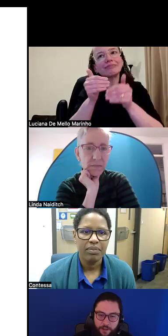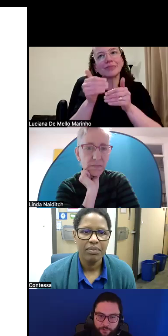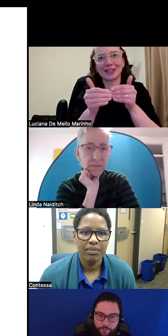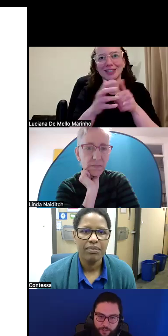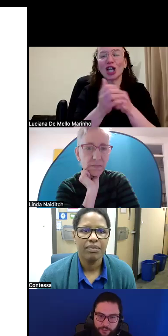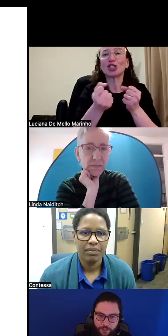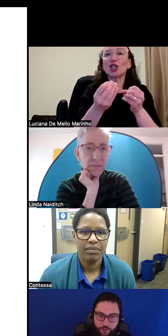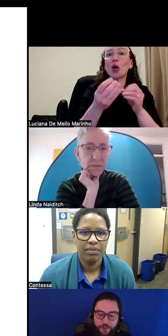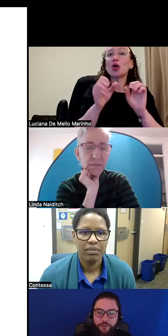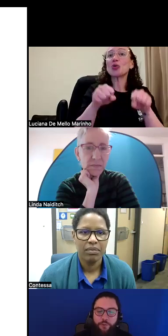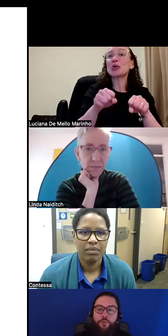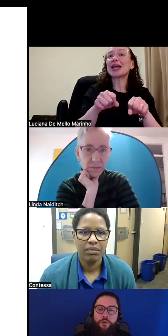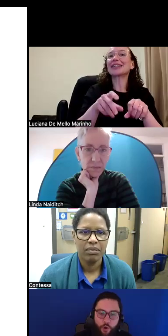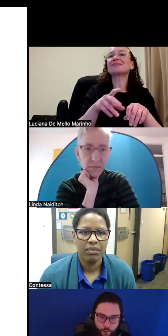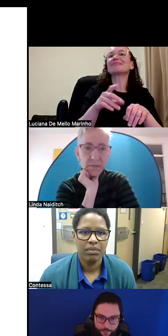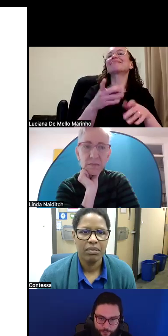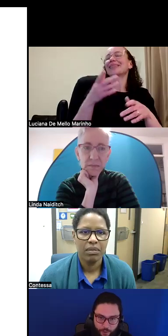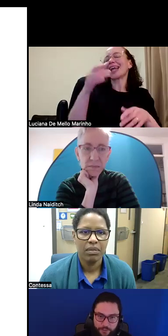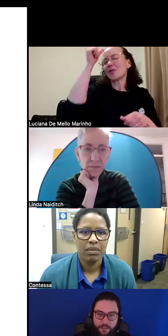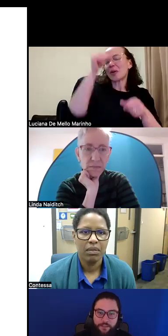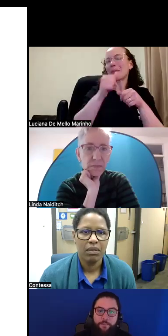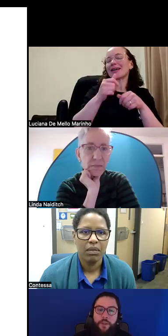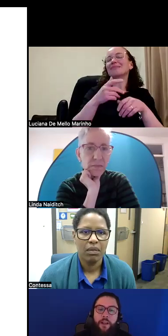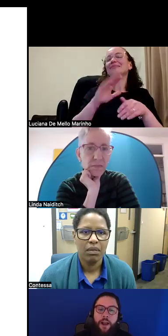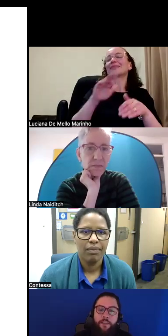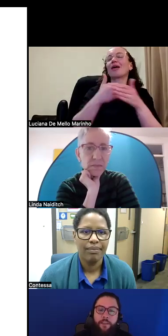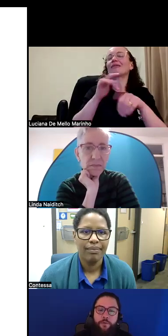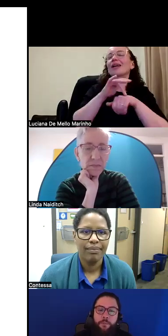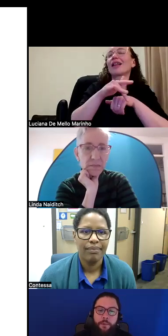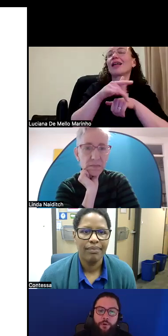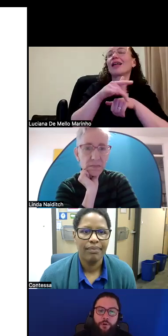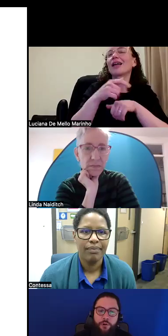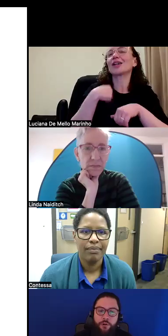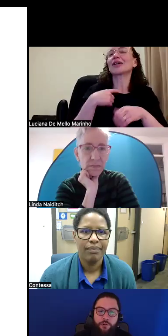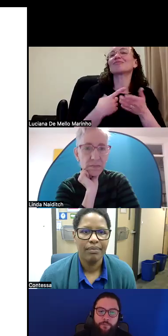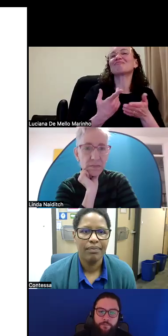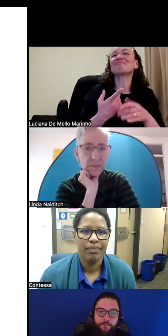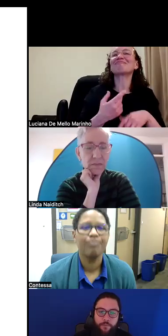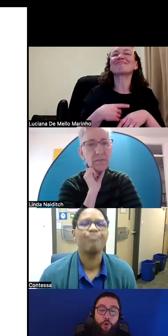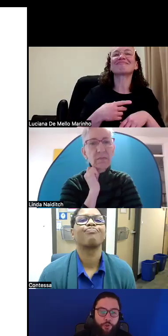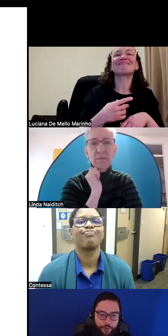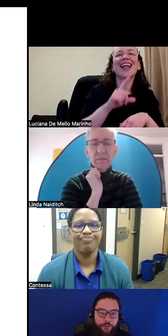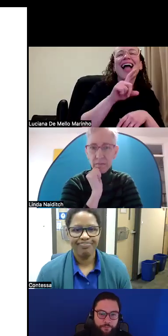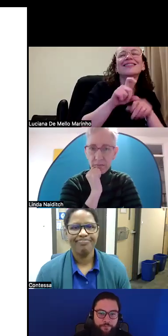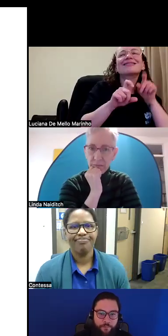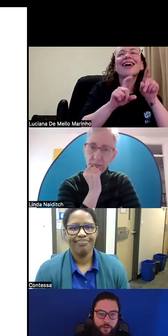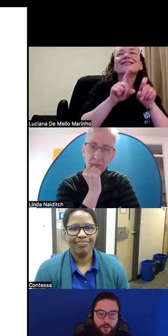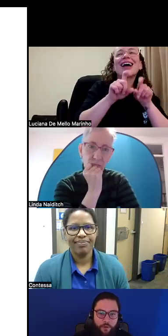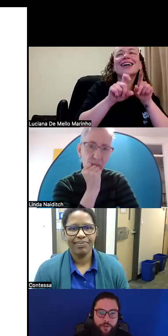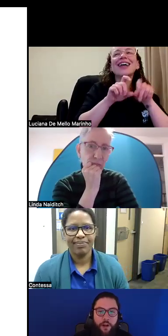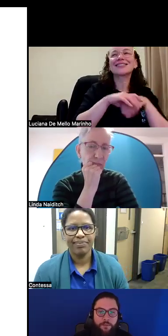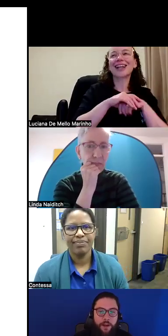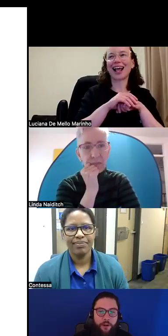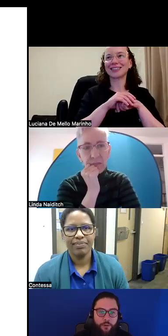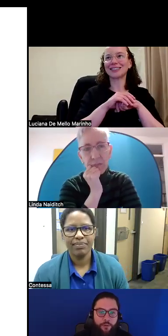in how the process goes, but they do know about the process. And then remember earlier,